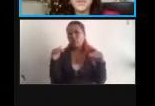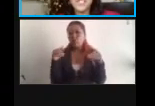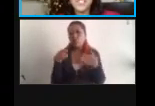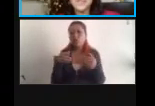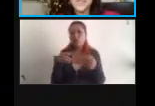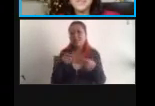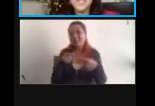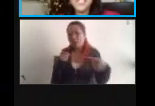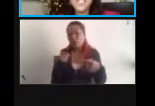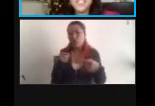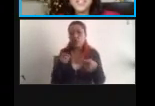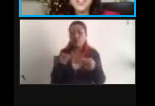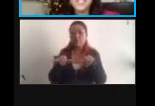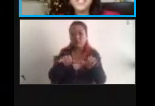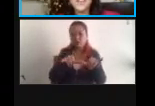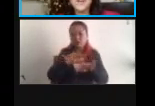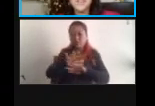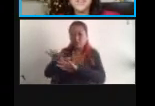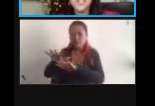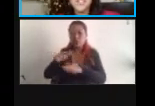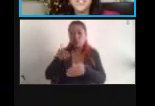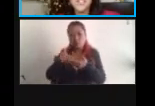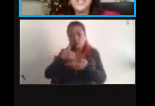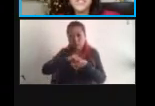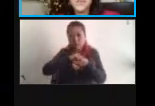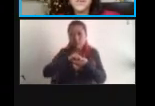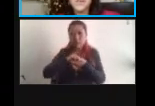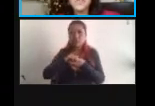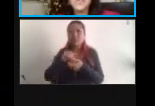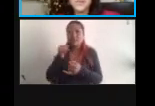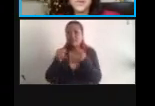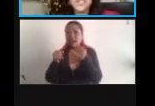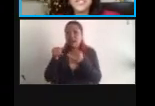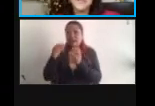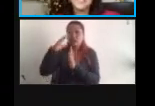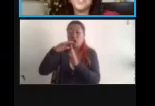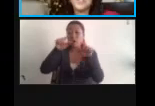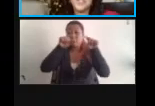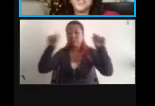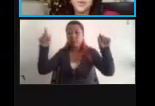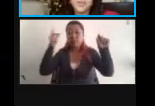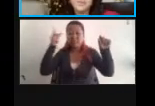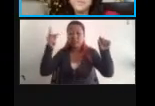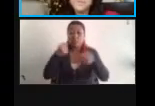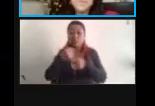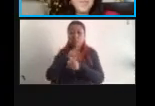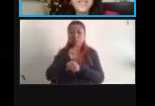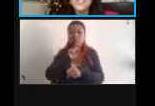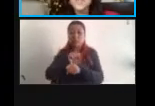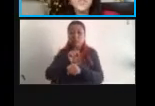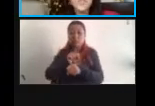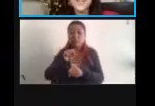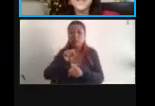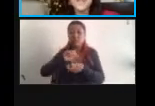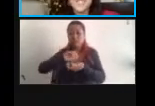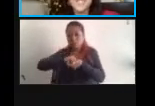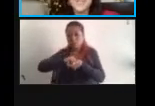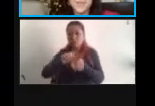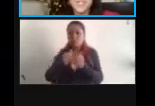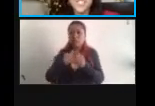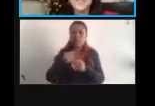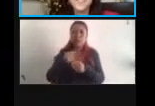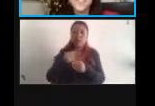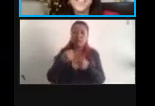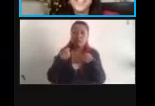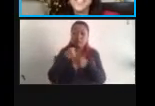close collaboration. But additionally, across the top there, you see that we're also working to make sure that the human is fully optimized